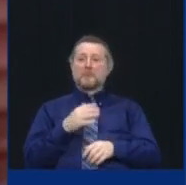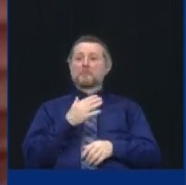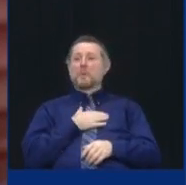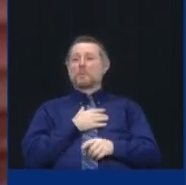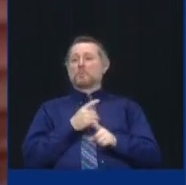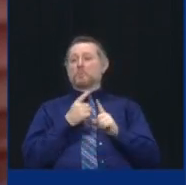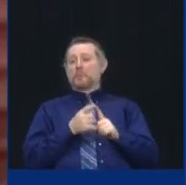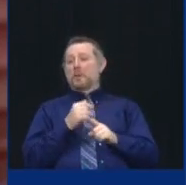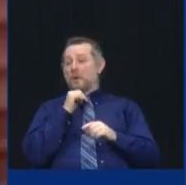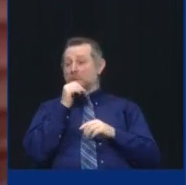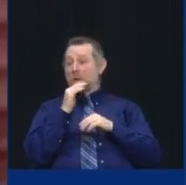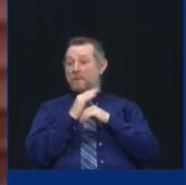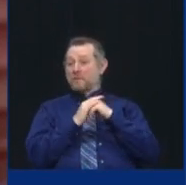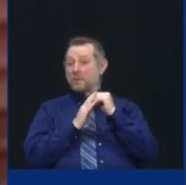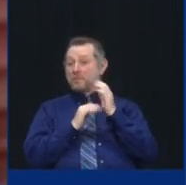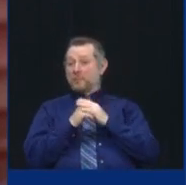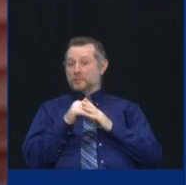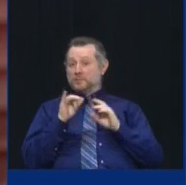does not